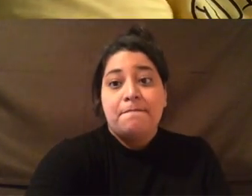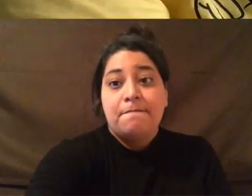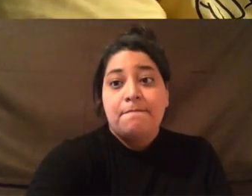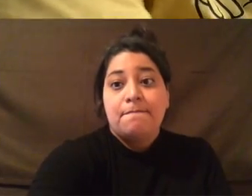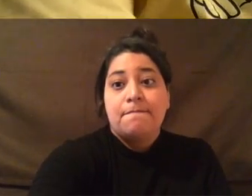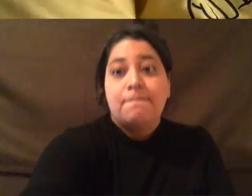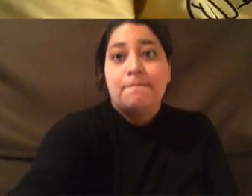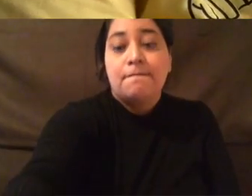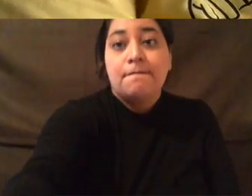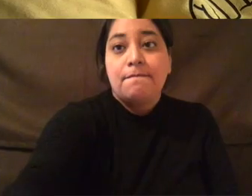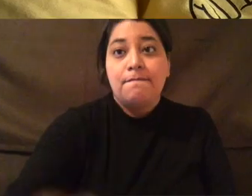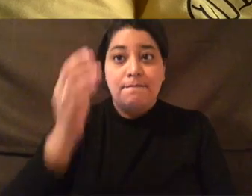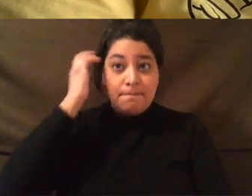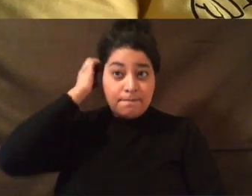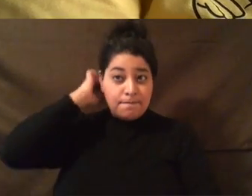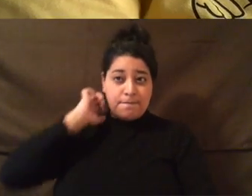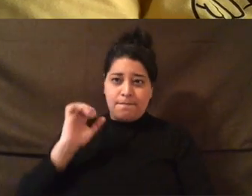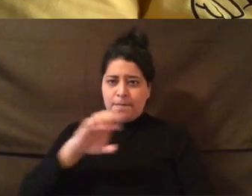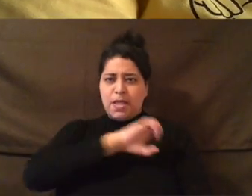Chapter 12.